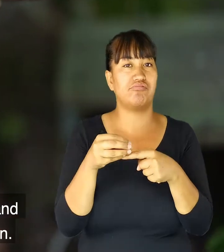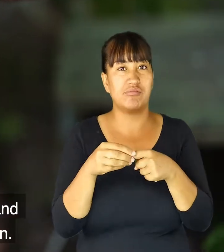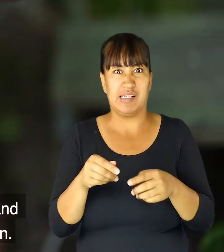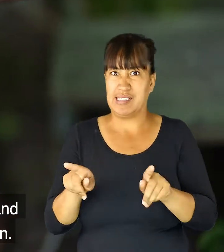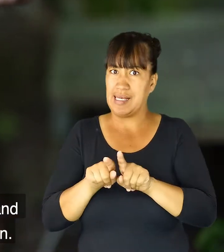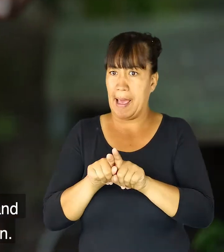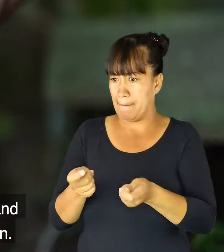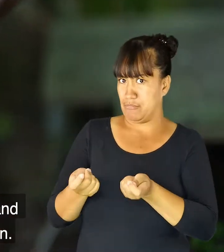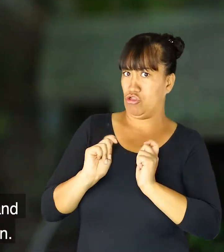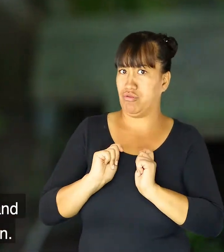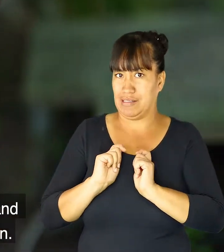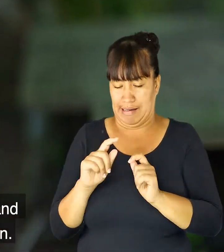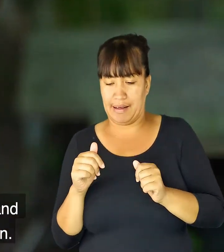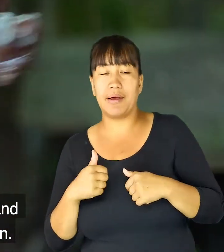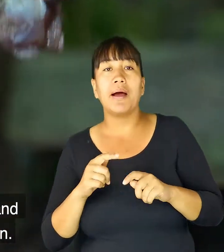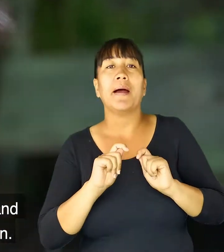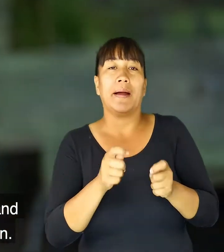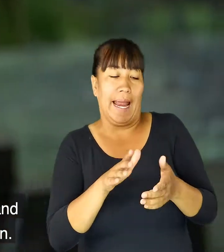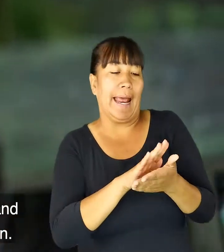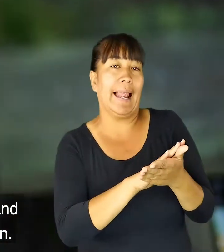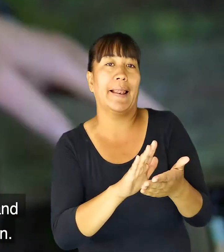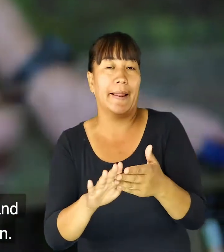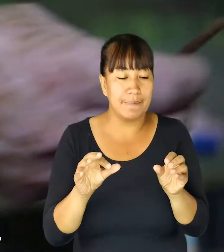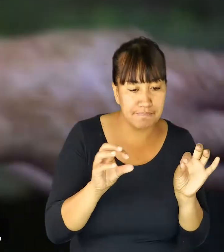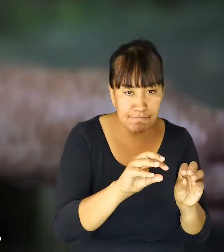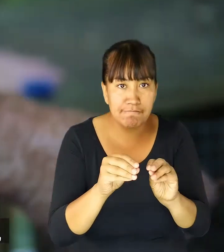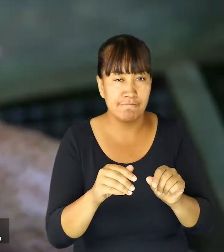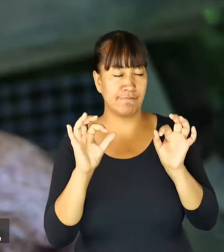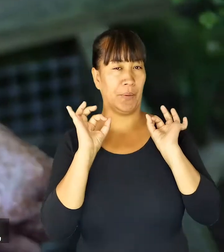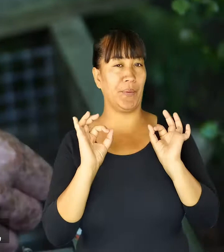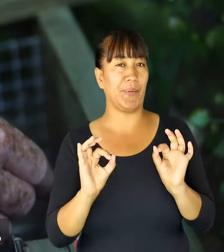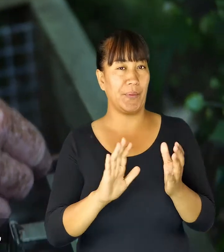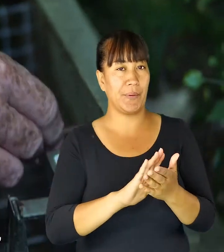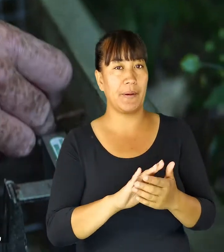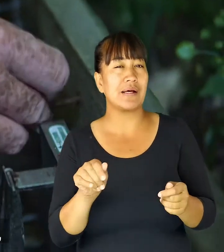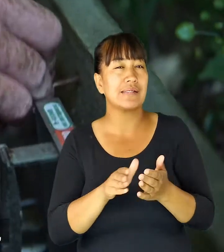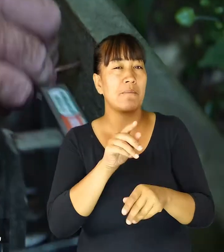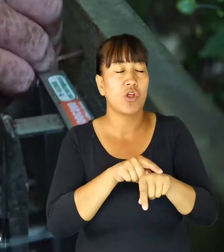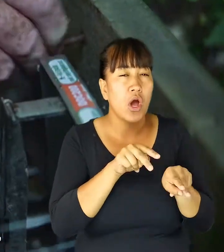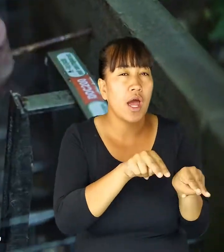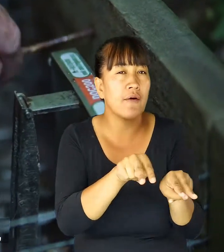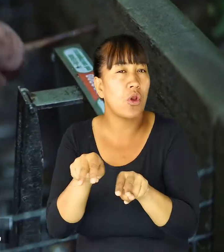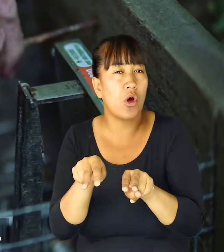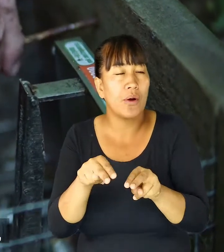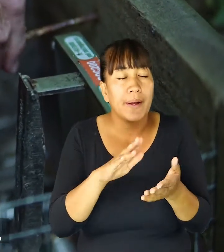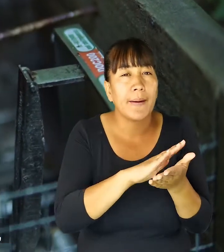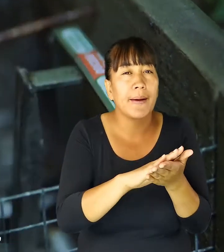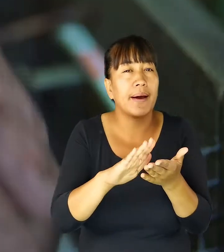nice new fresh bit on. And I keep it as clean as I can. I treat it like as if I was going to eat it myself. It's all